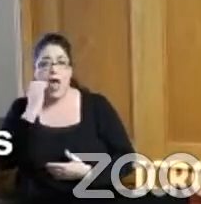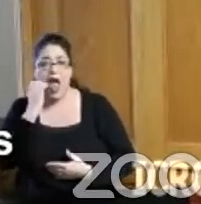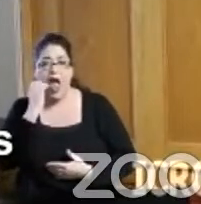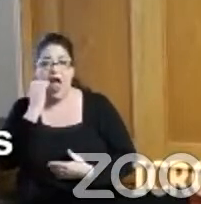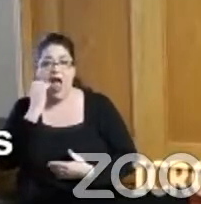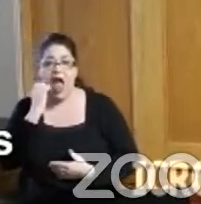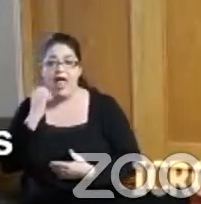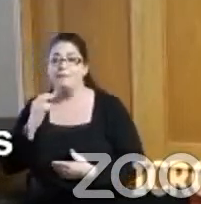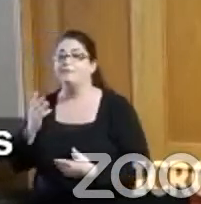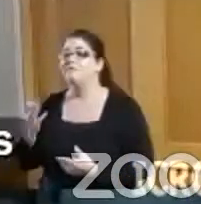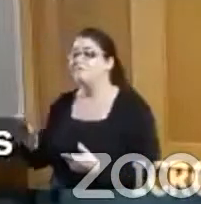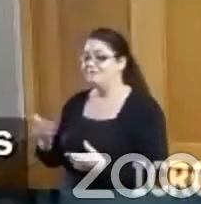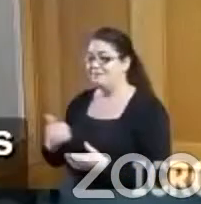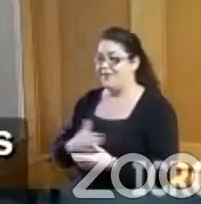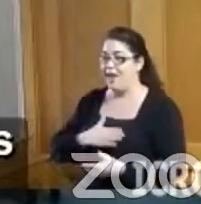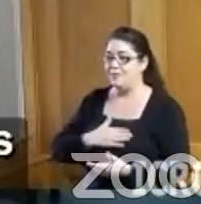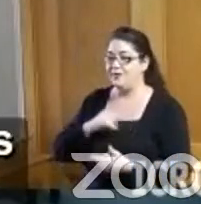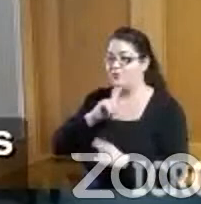Deputy Director to answer your question. Thank you, Commissioner.